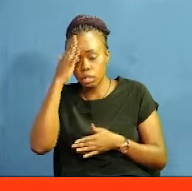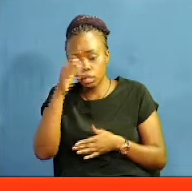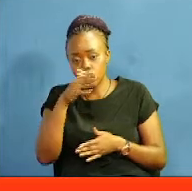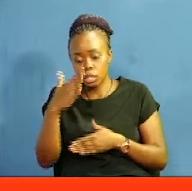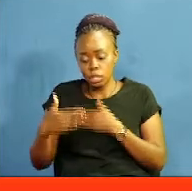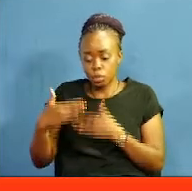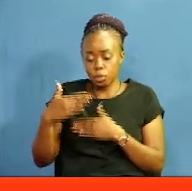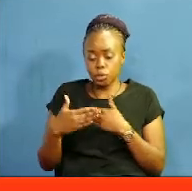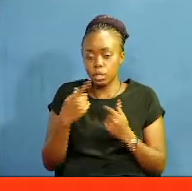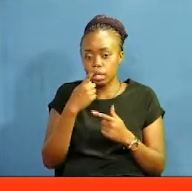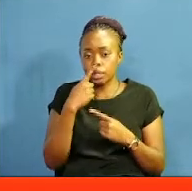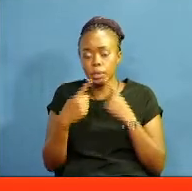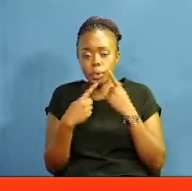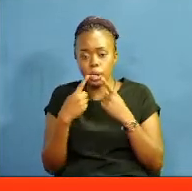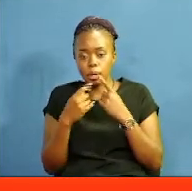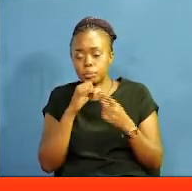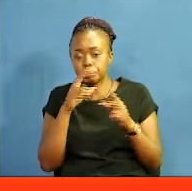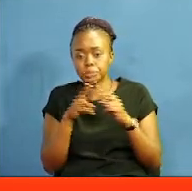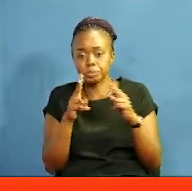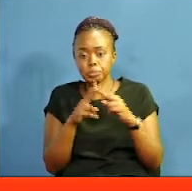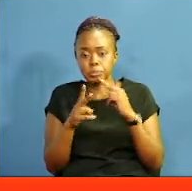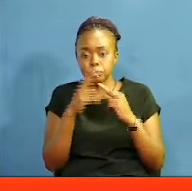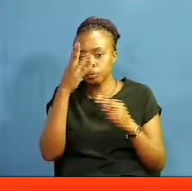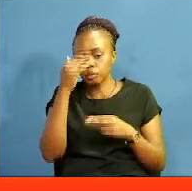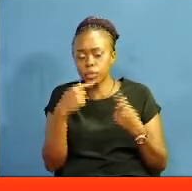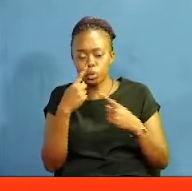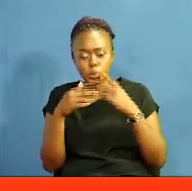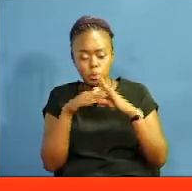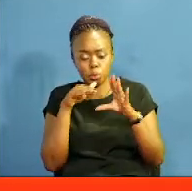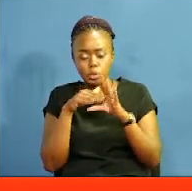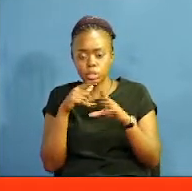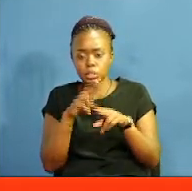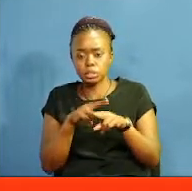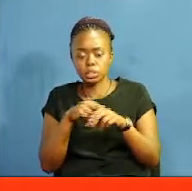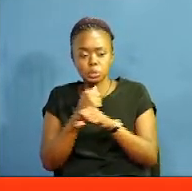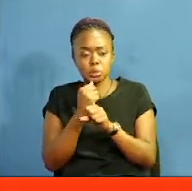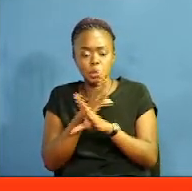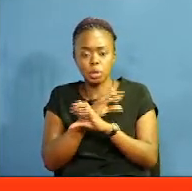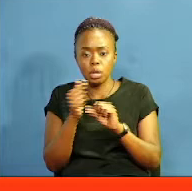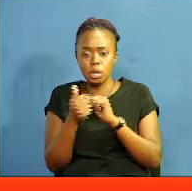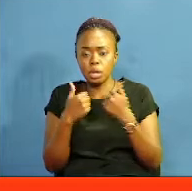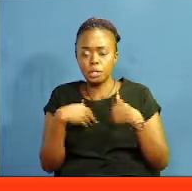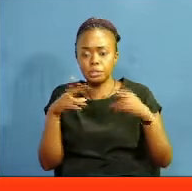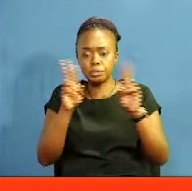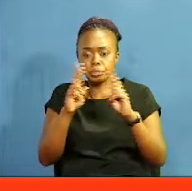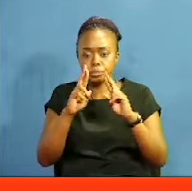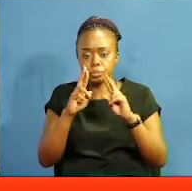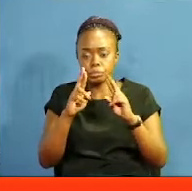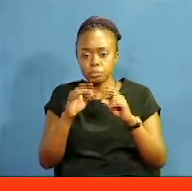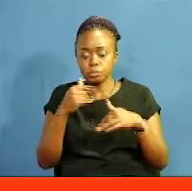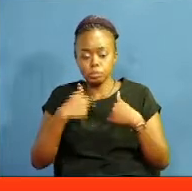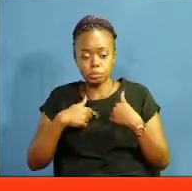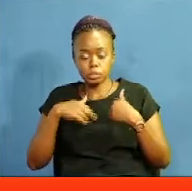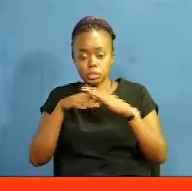side, the former side that you mentioned. Yeah, sure. It's really resonating well. Why would you rule it out not working? Because he is with the masses already. I'm ruling